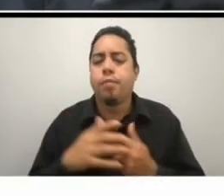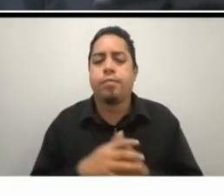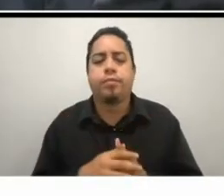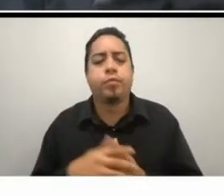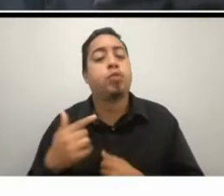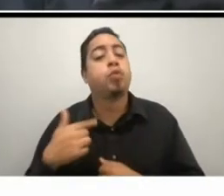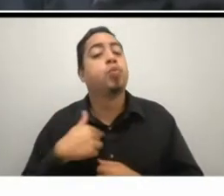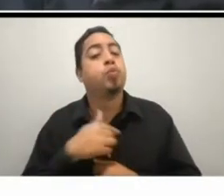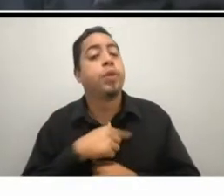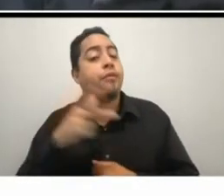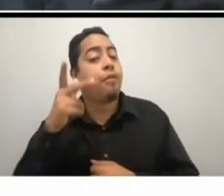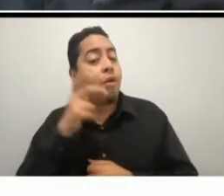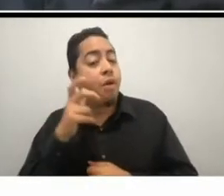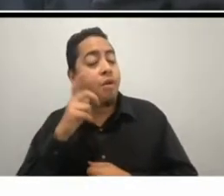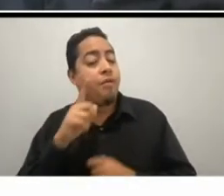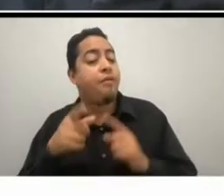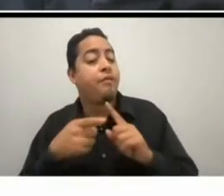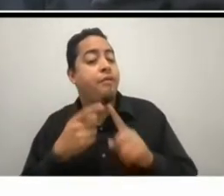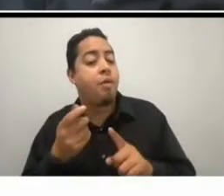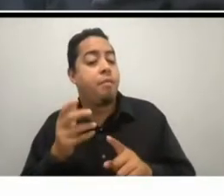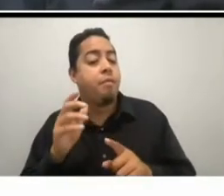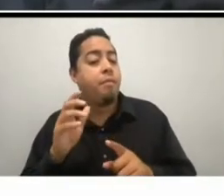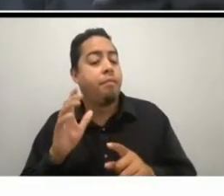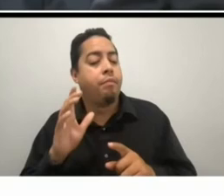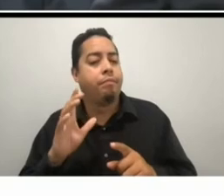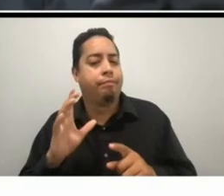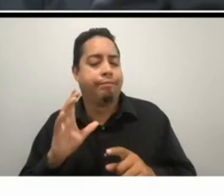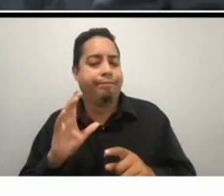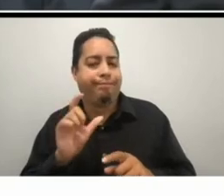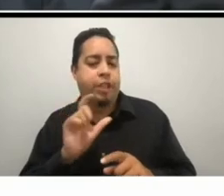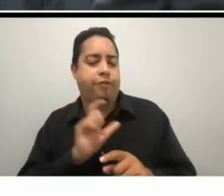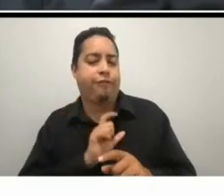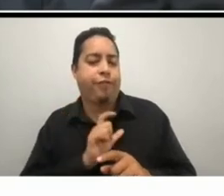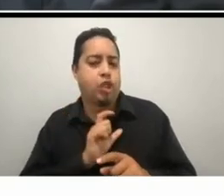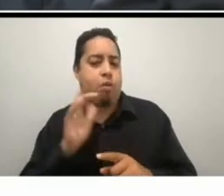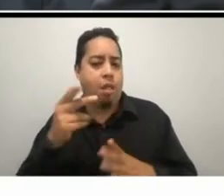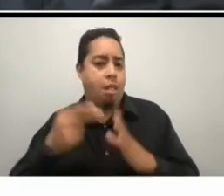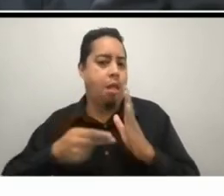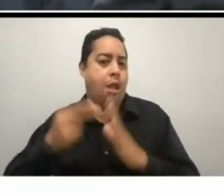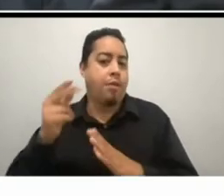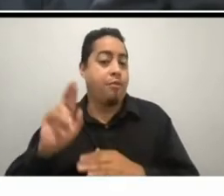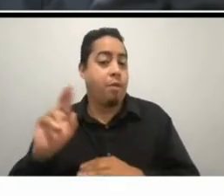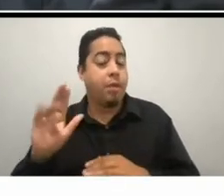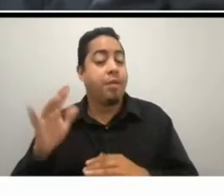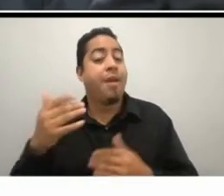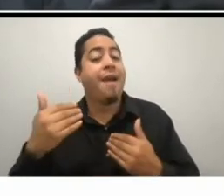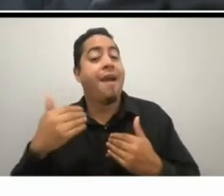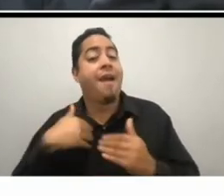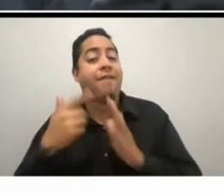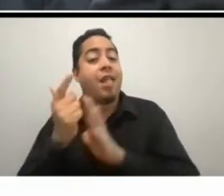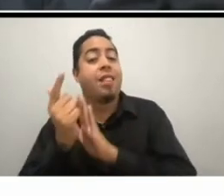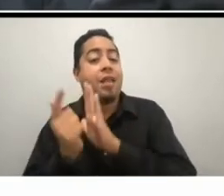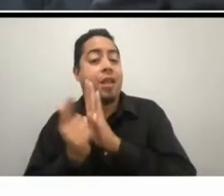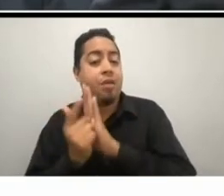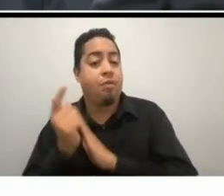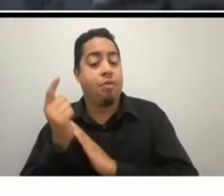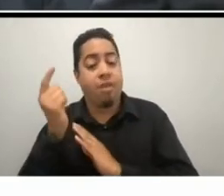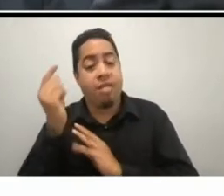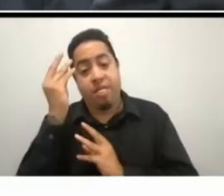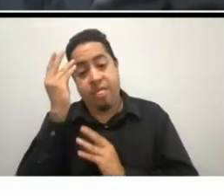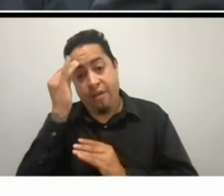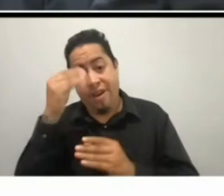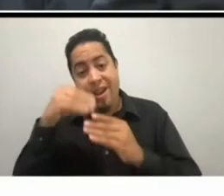Republican legislature that there is a legal theory or a legal ability in